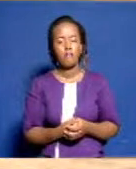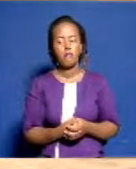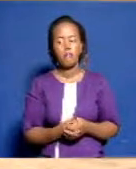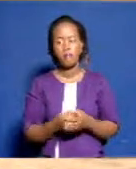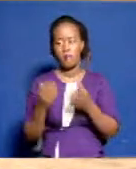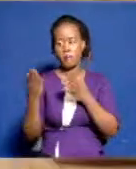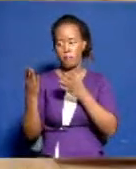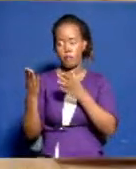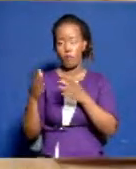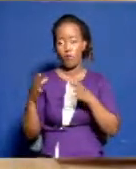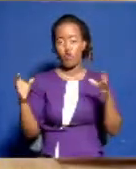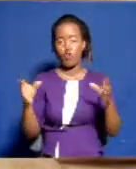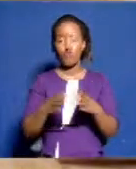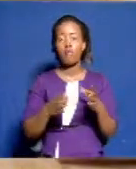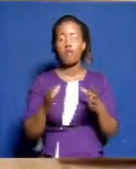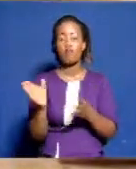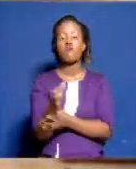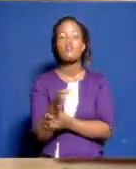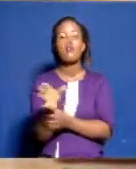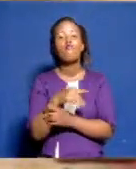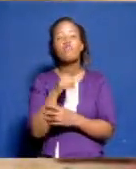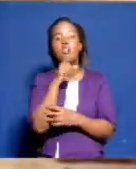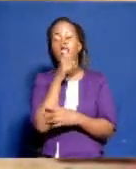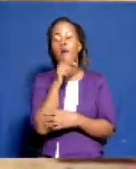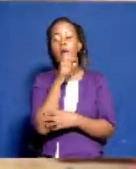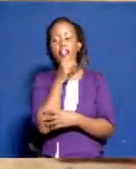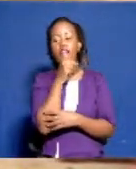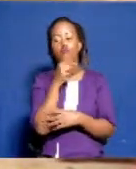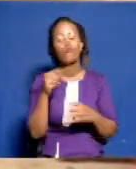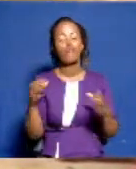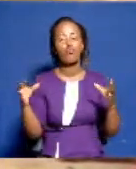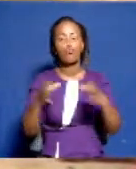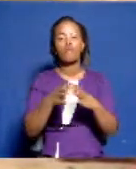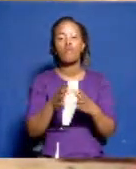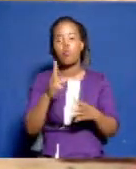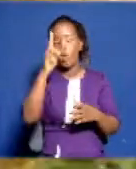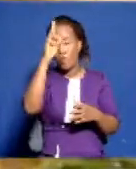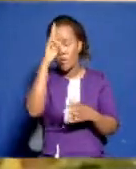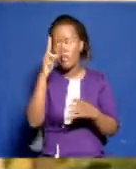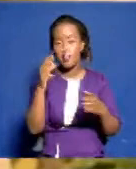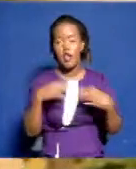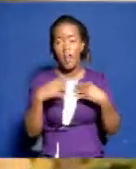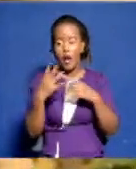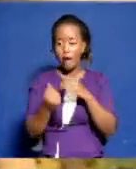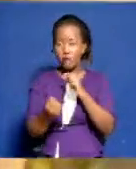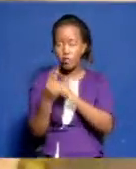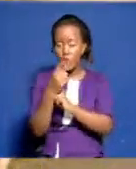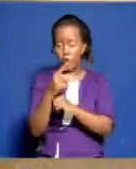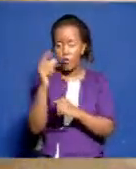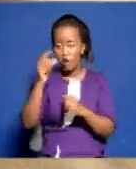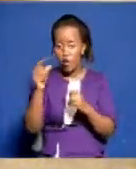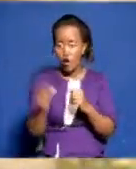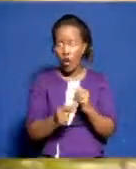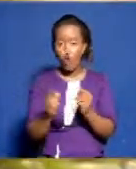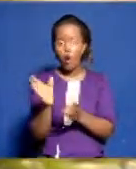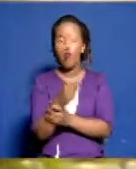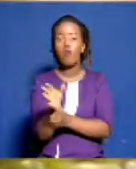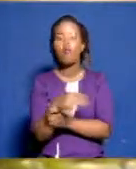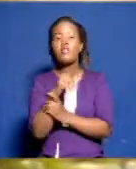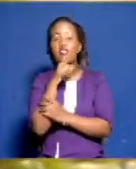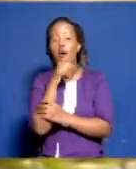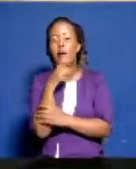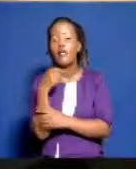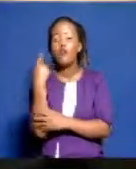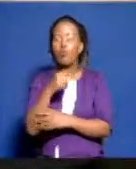This group of fishermen, who call themselves Tiwi Turtle Police, comprises 12 local fishermen who daily patrol